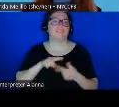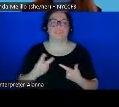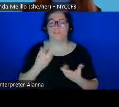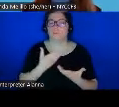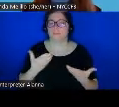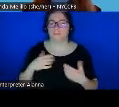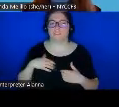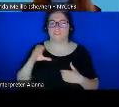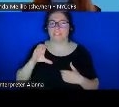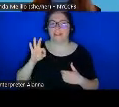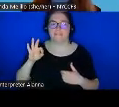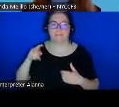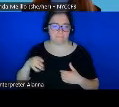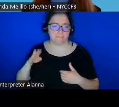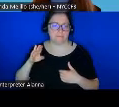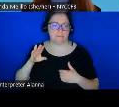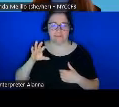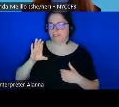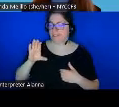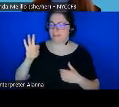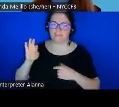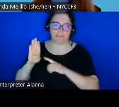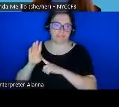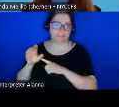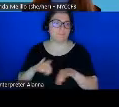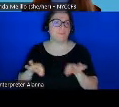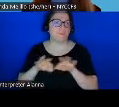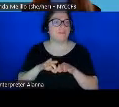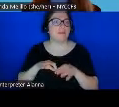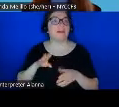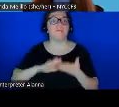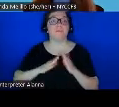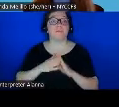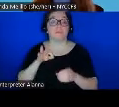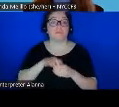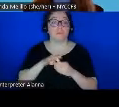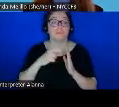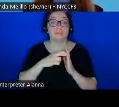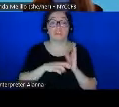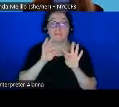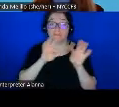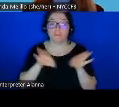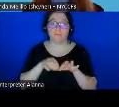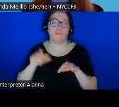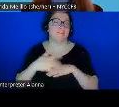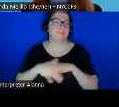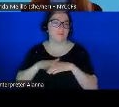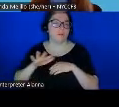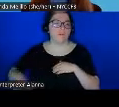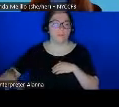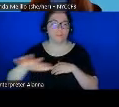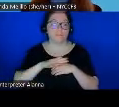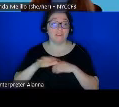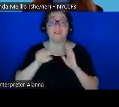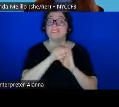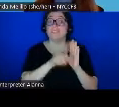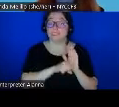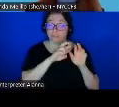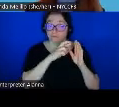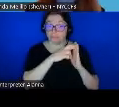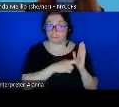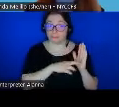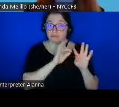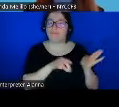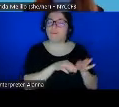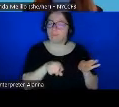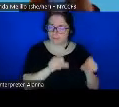municipal voter registration forms are available everywhere you can get a state registration form i'll talk a little bit more about what that's going to